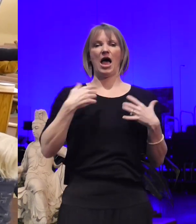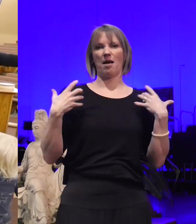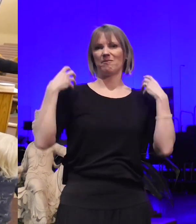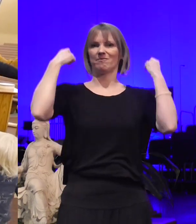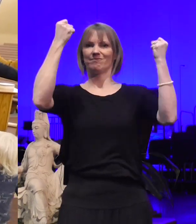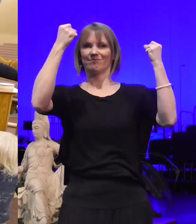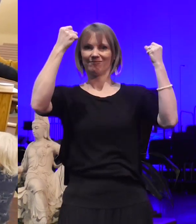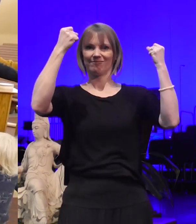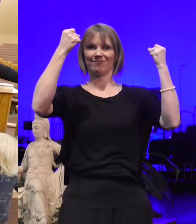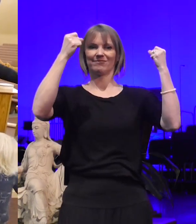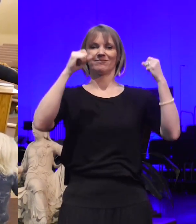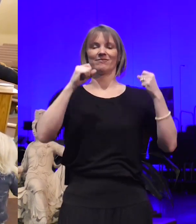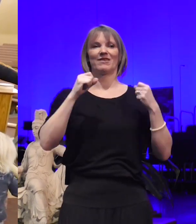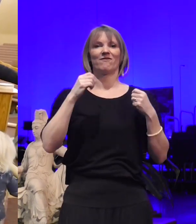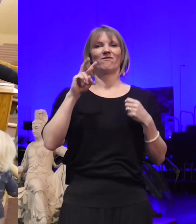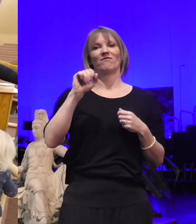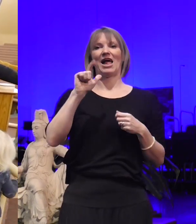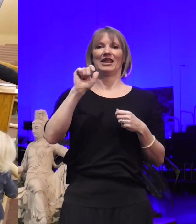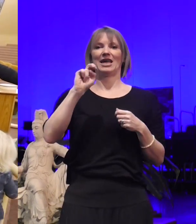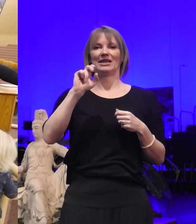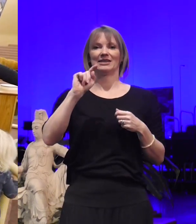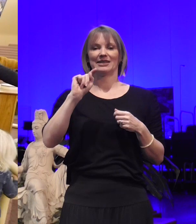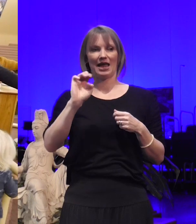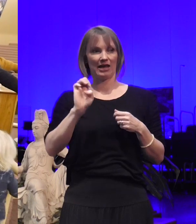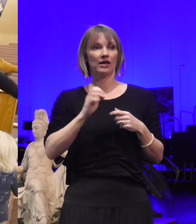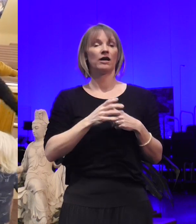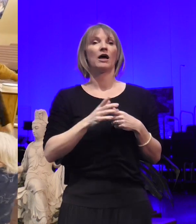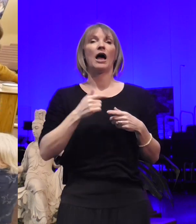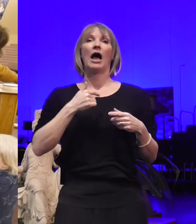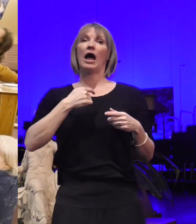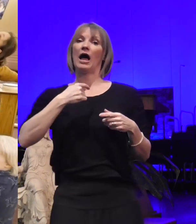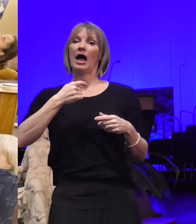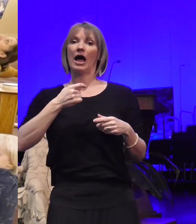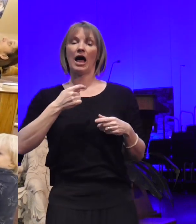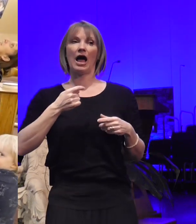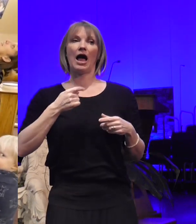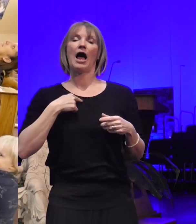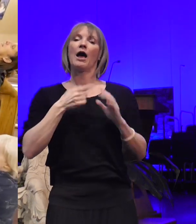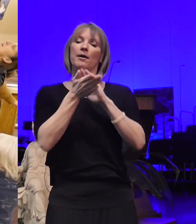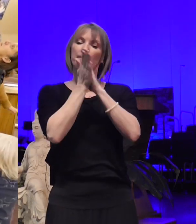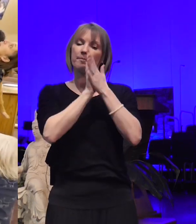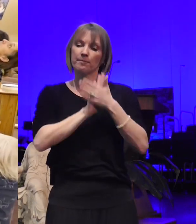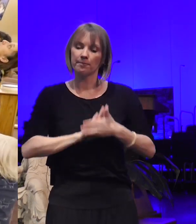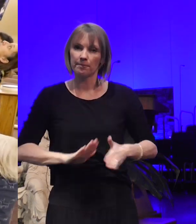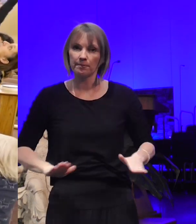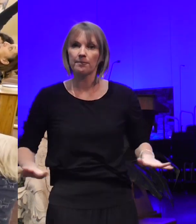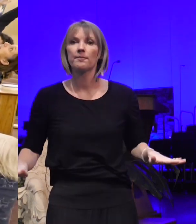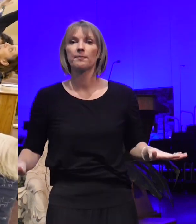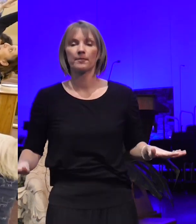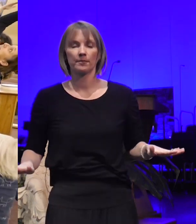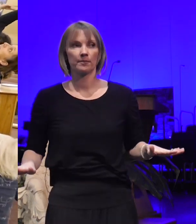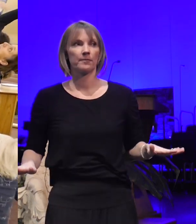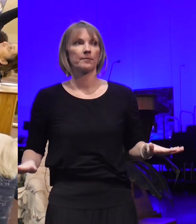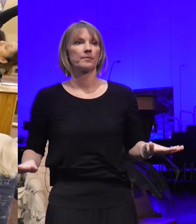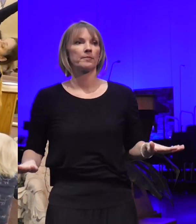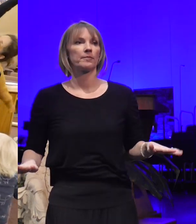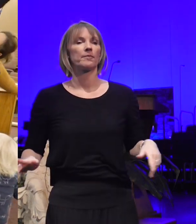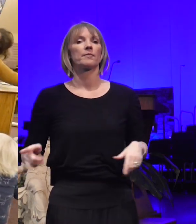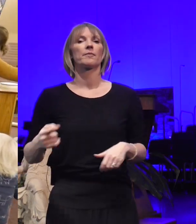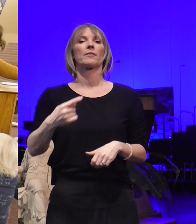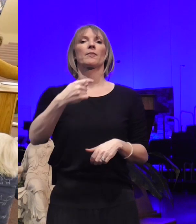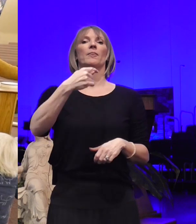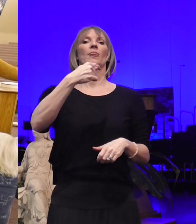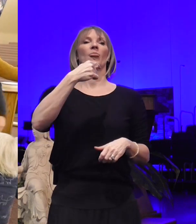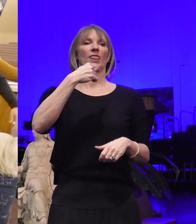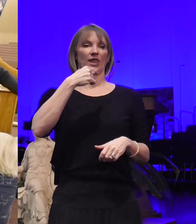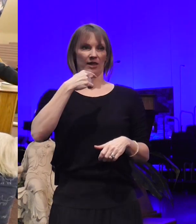valiente. Yo soy valiente. Yo soy pacífico. Yo soy pacífica. Yo soy